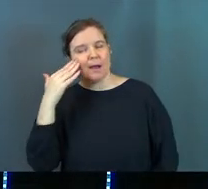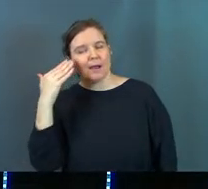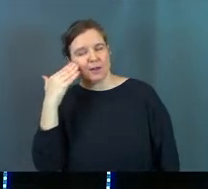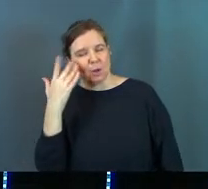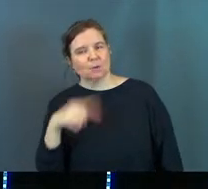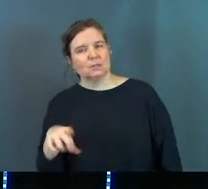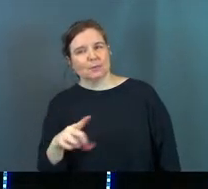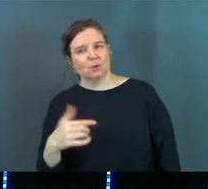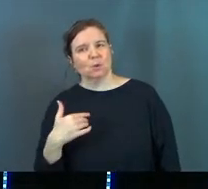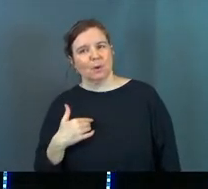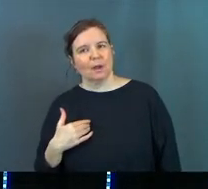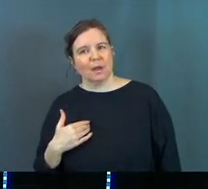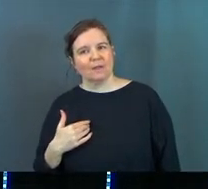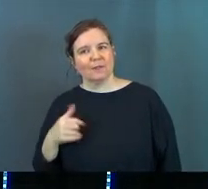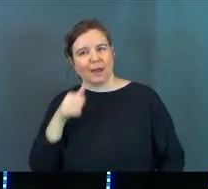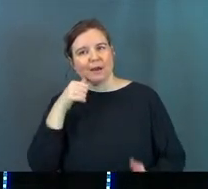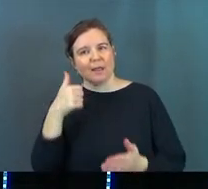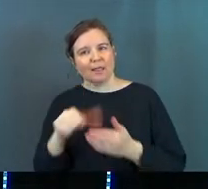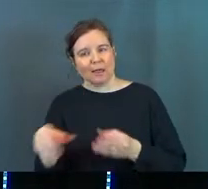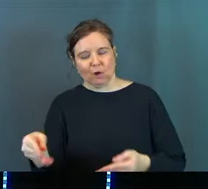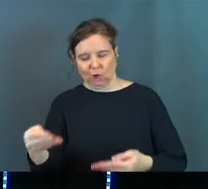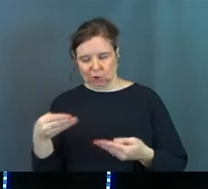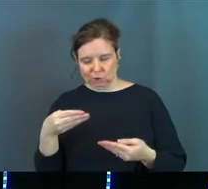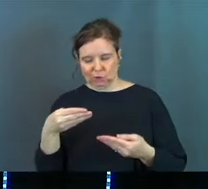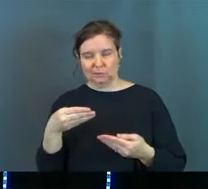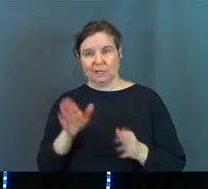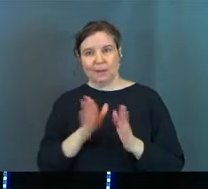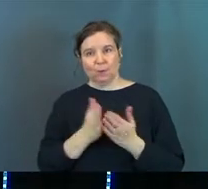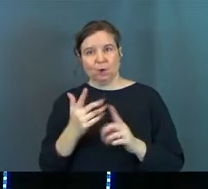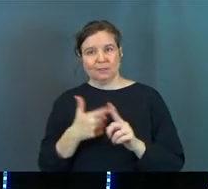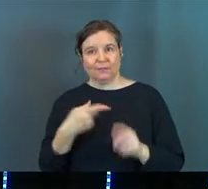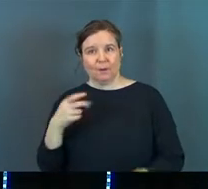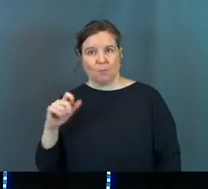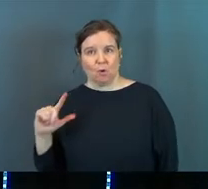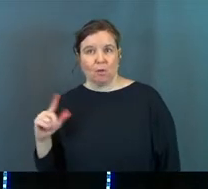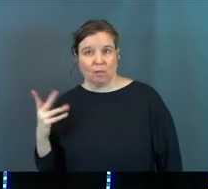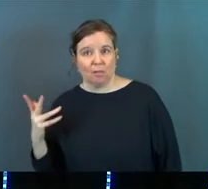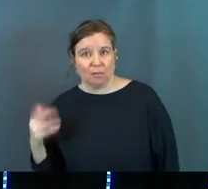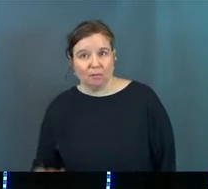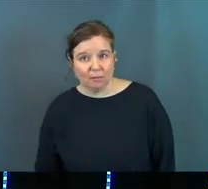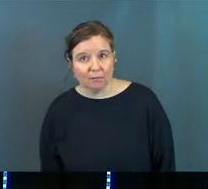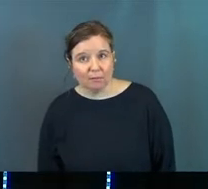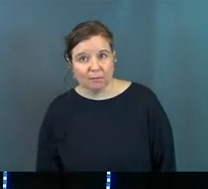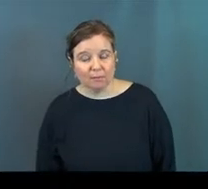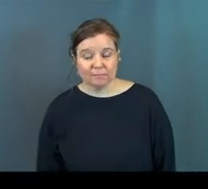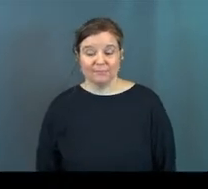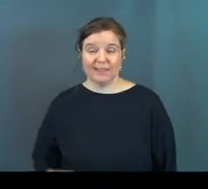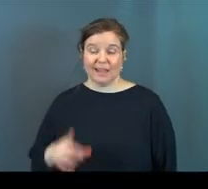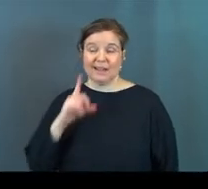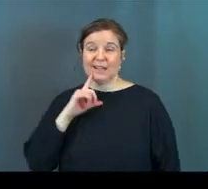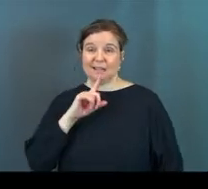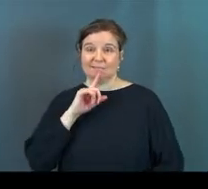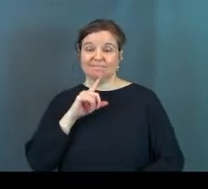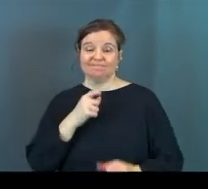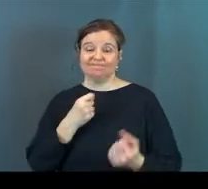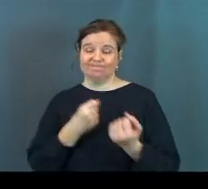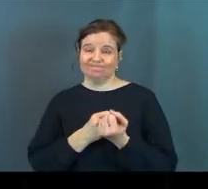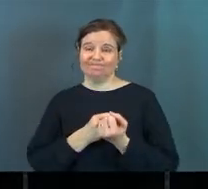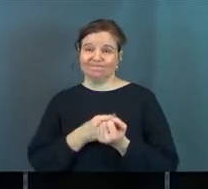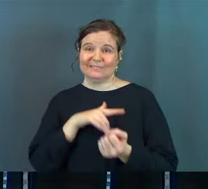know some of you guys have gotten letters, books from Paul, and he's about to affirm